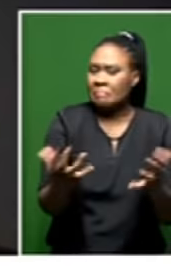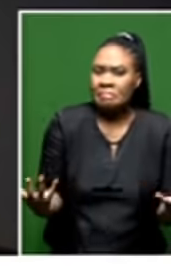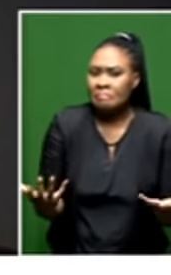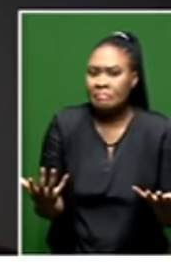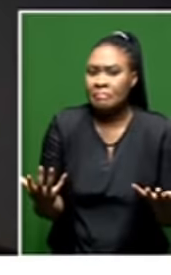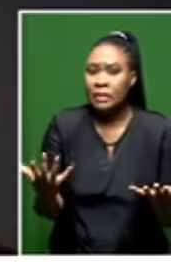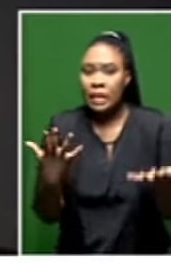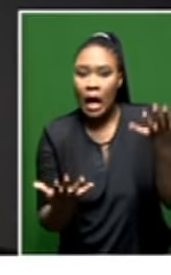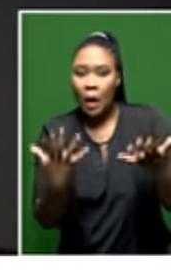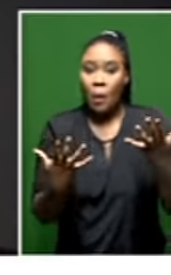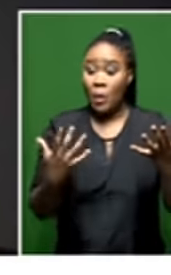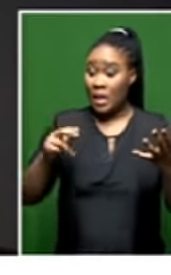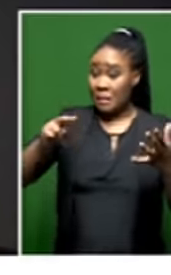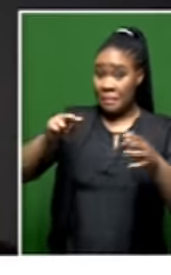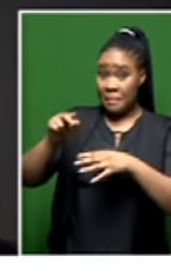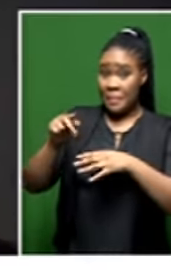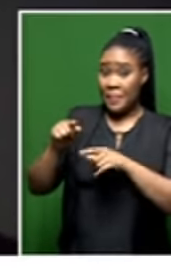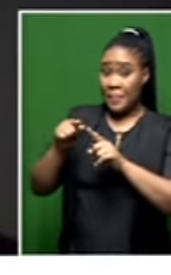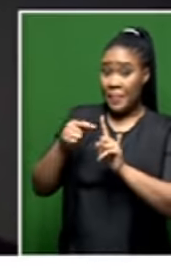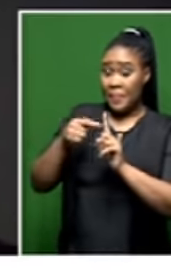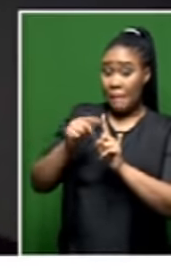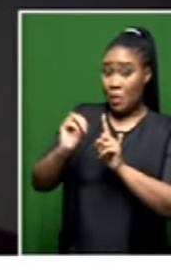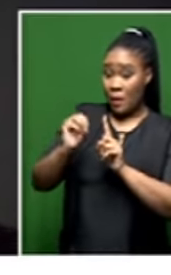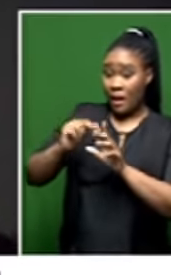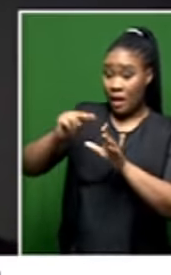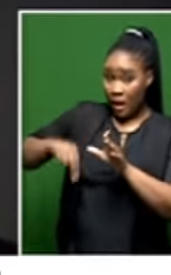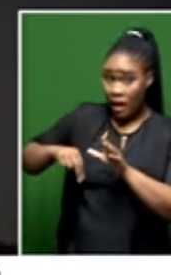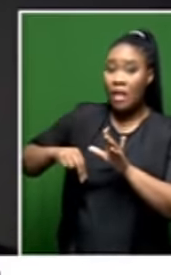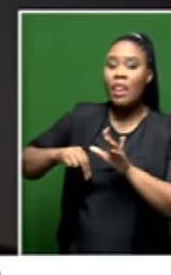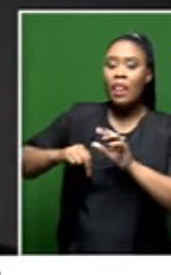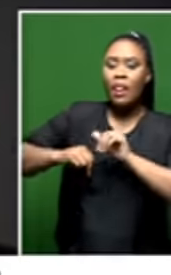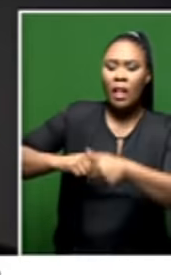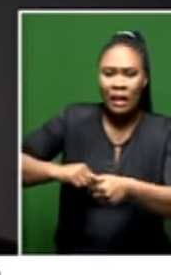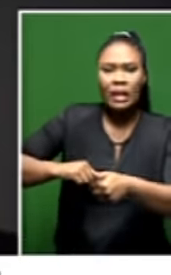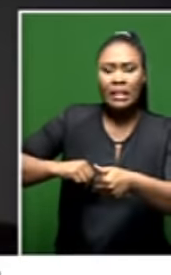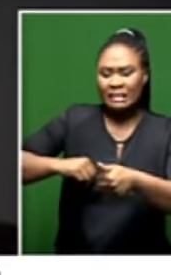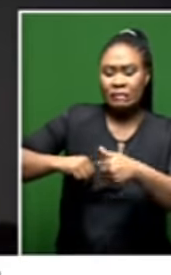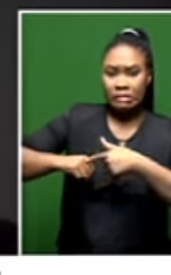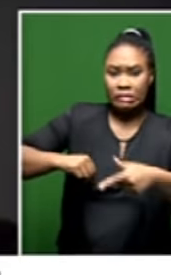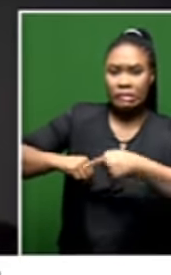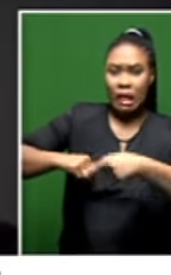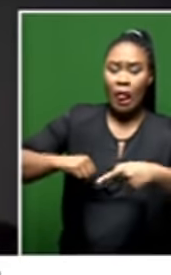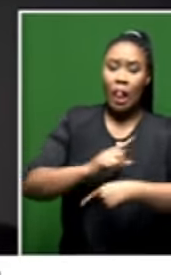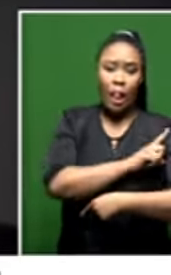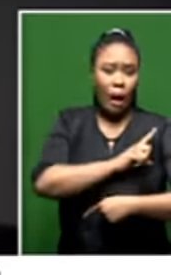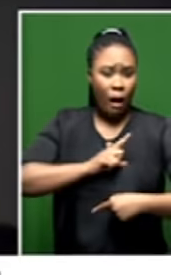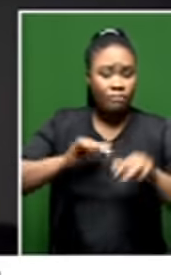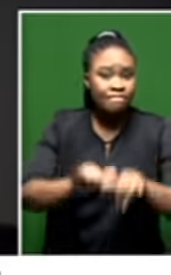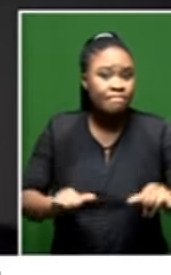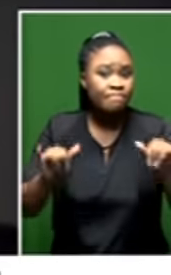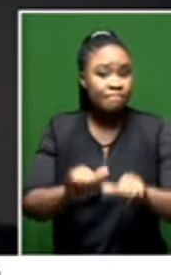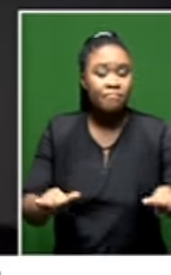Chief Justice ending and a new one being appointed. In terms of what we're looking for, I mean, that's a really fundamental